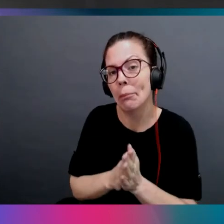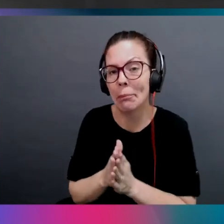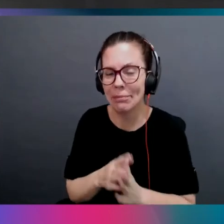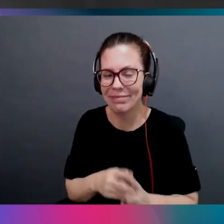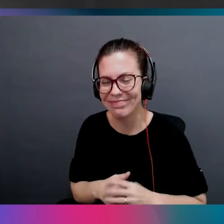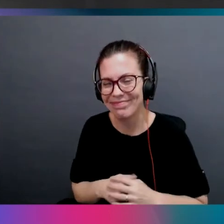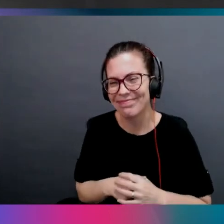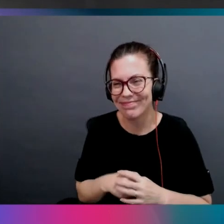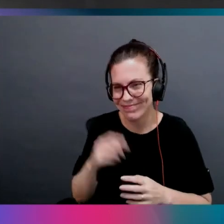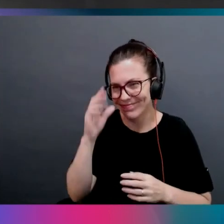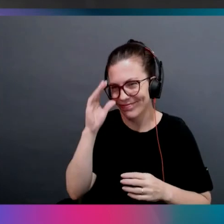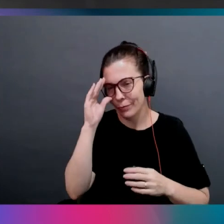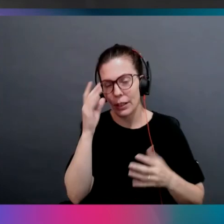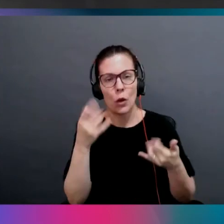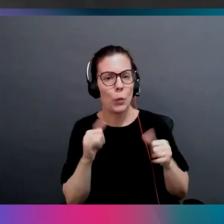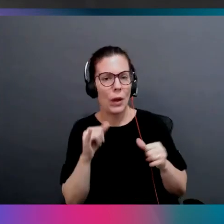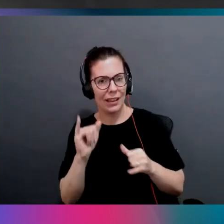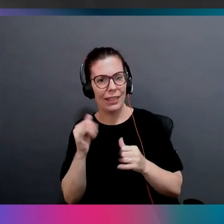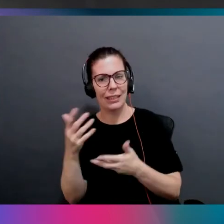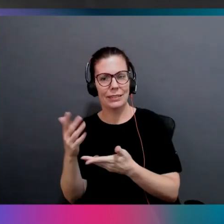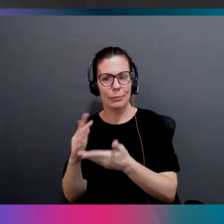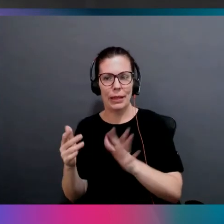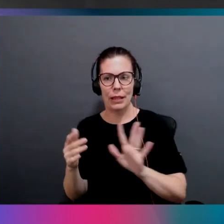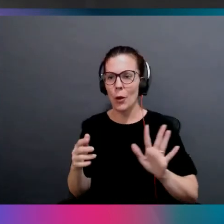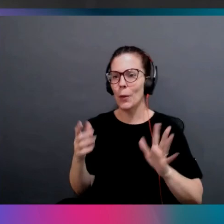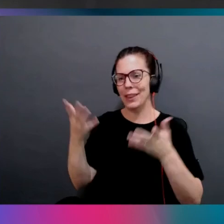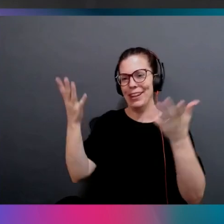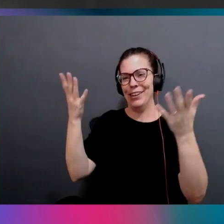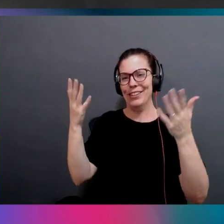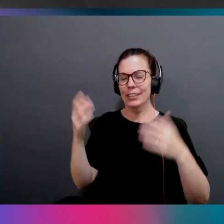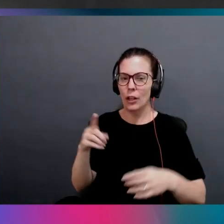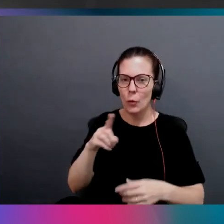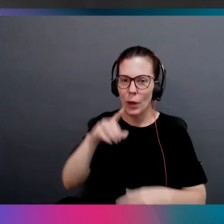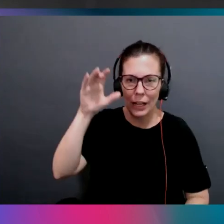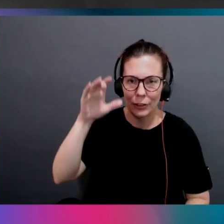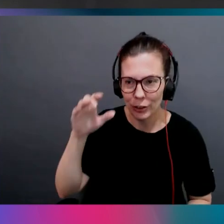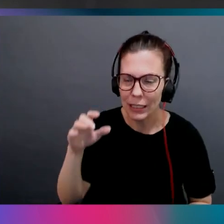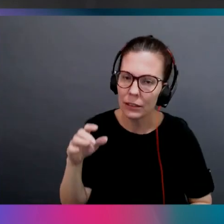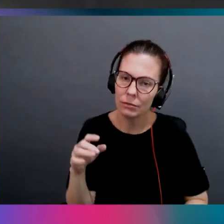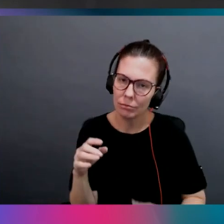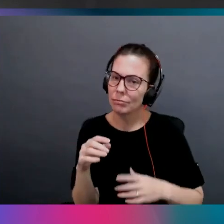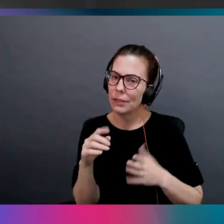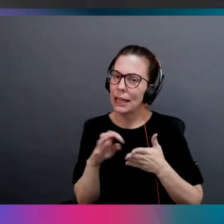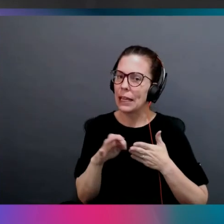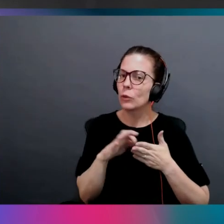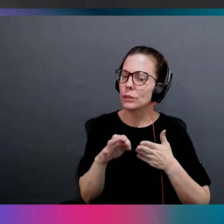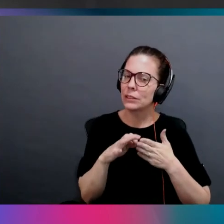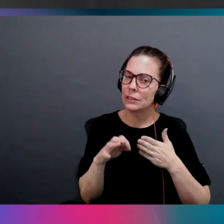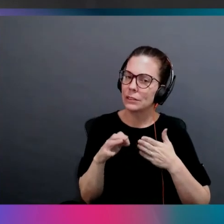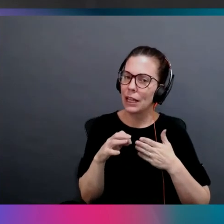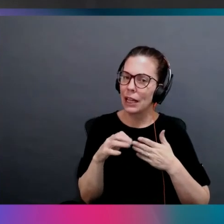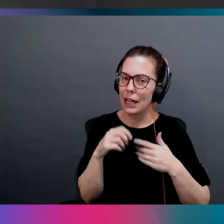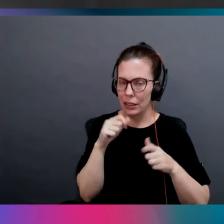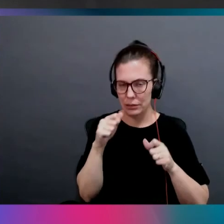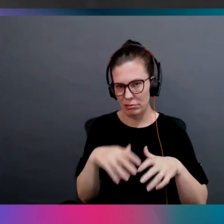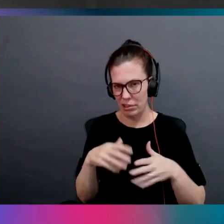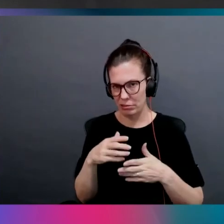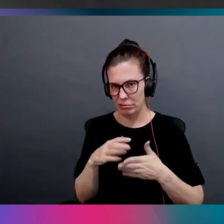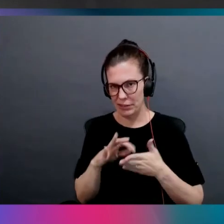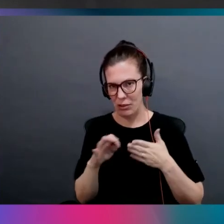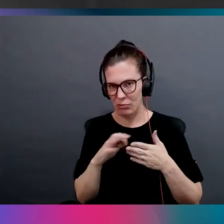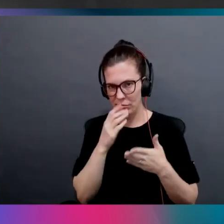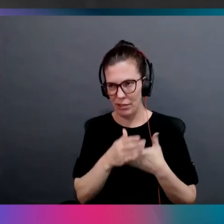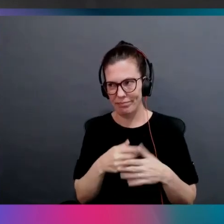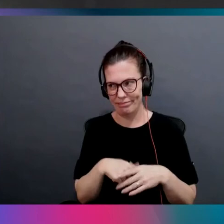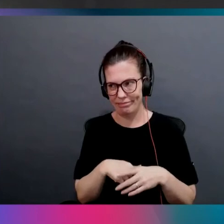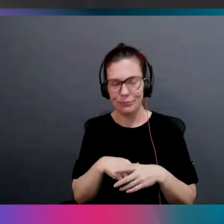Okay, well, that's baking. Oh, there we go. There we go. 100. That wasn't too bad. It only took, I lost count. And one of the things, again, you could